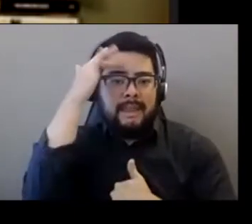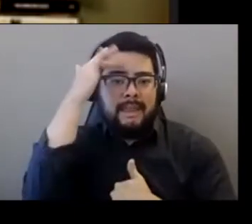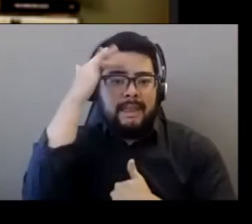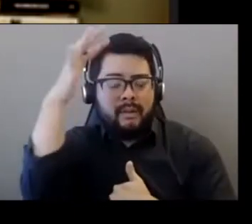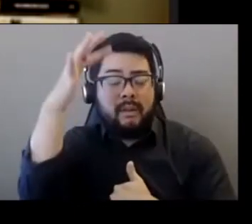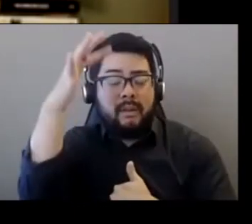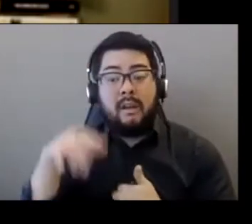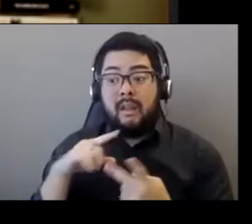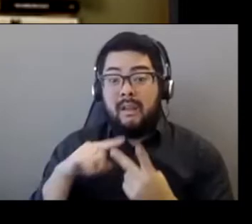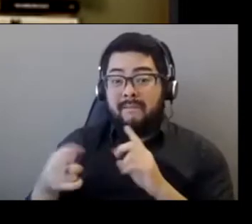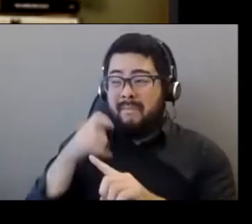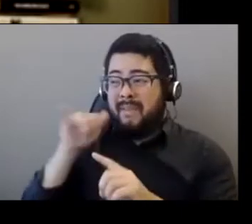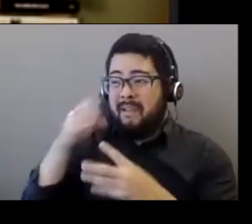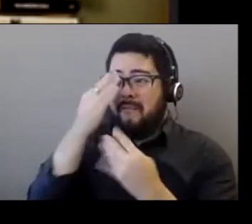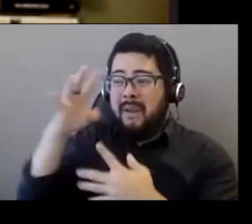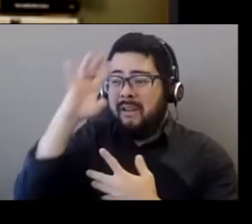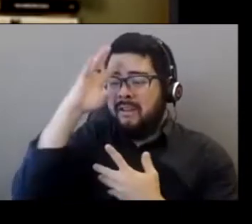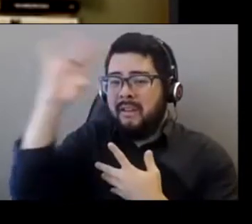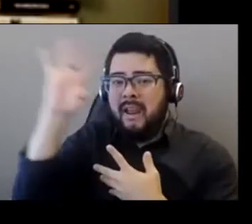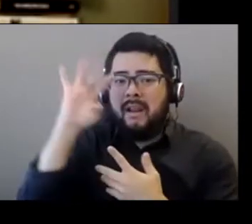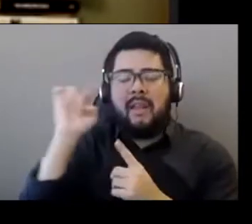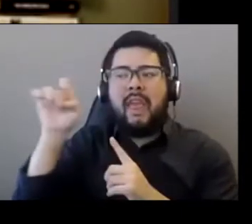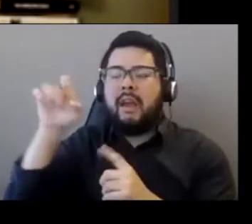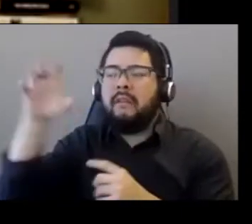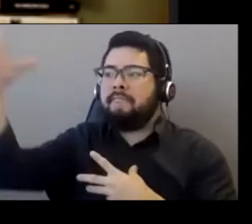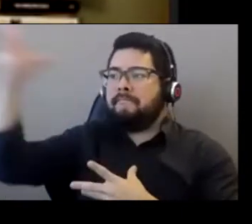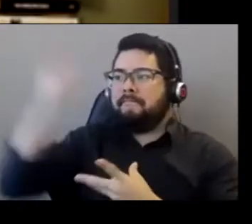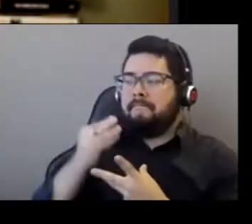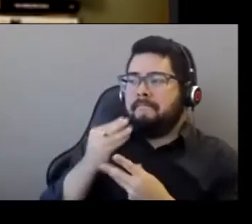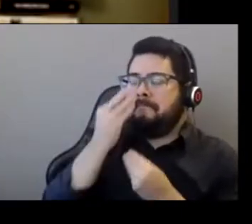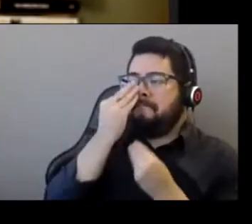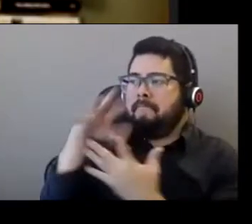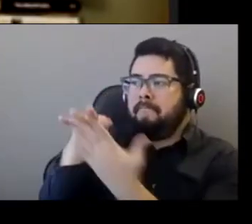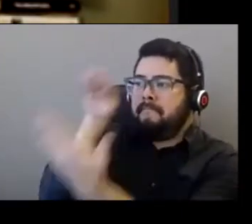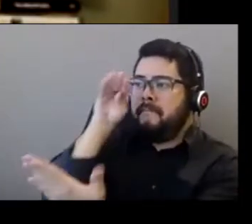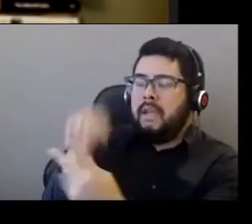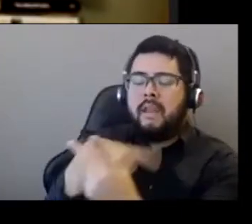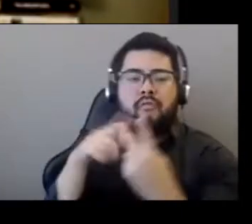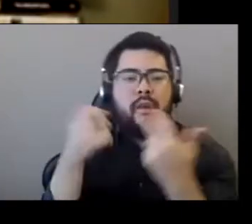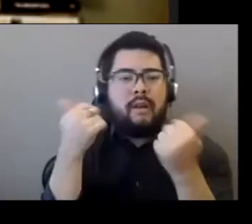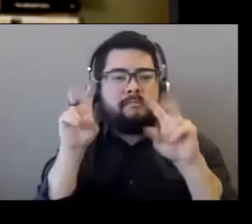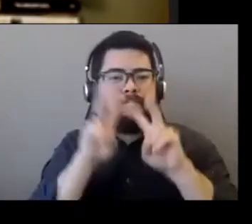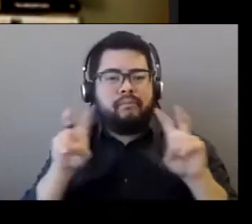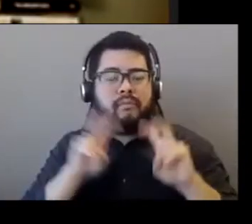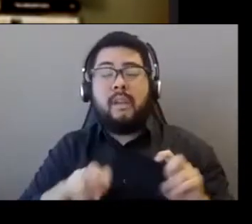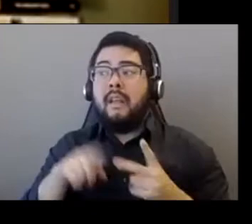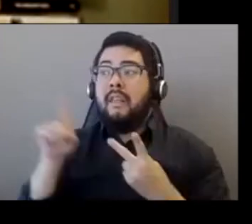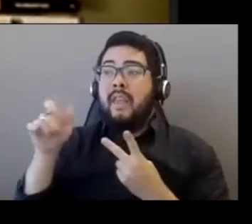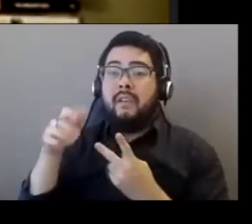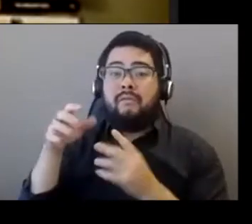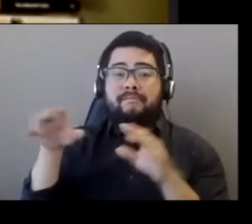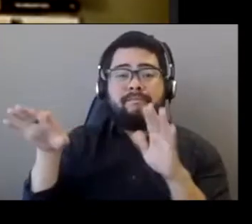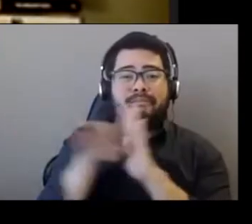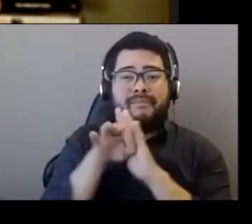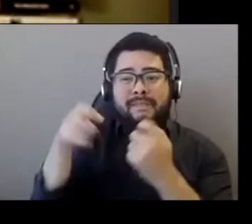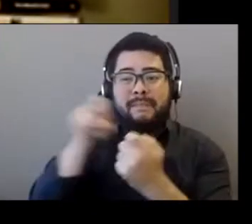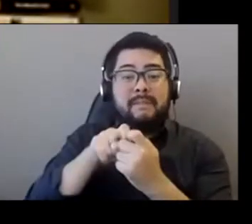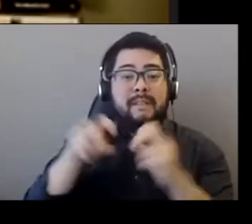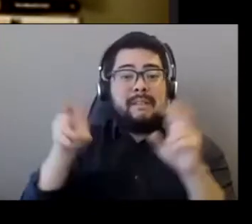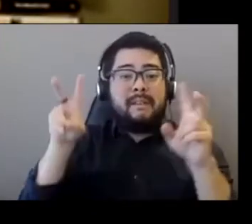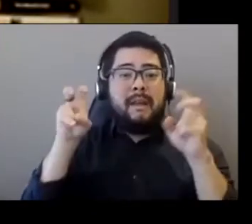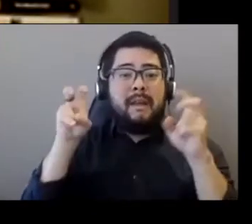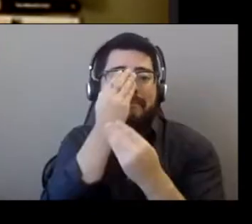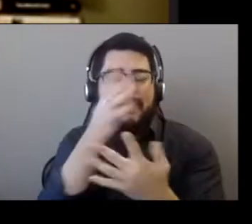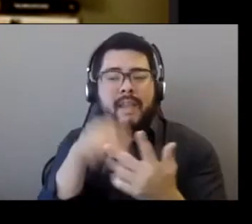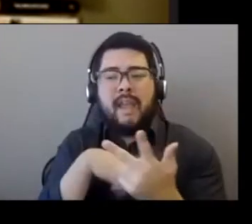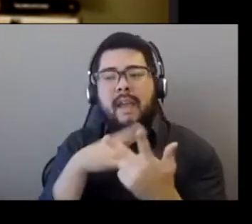on theory, they had to find gaps and so on. And from theory, they would choose a topic. And then they would go to the field,